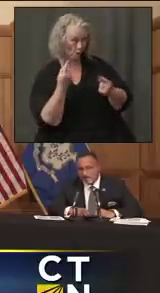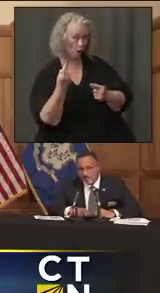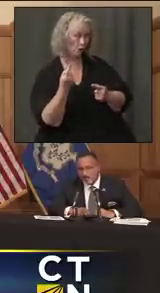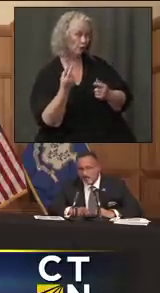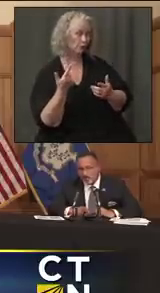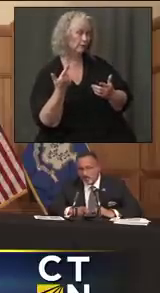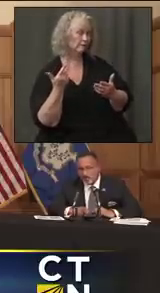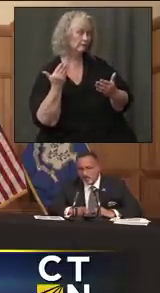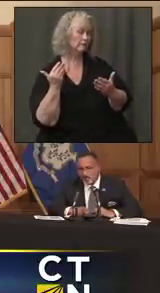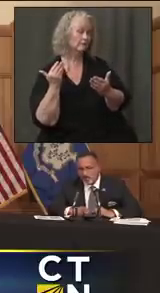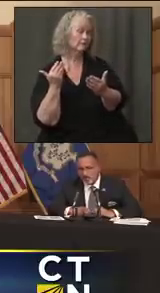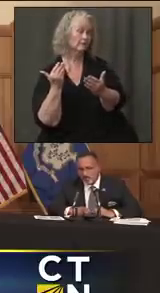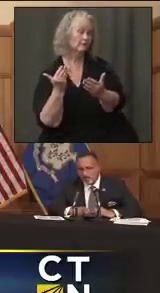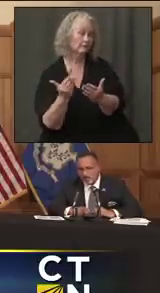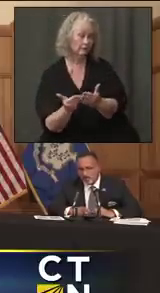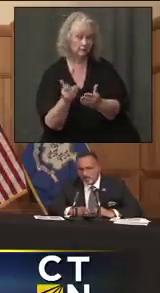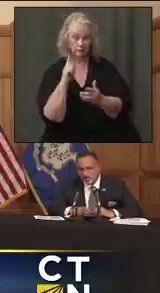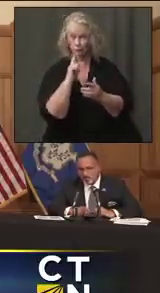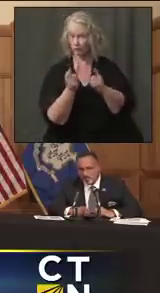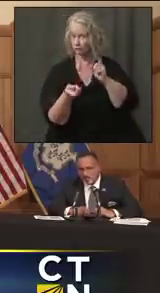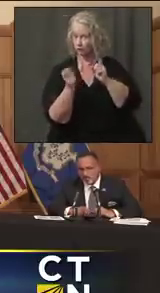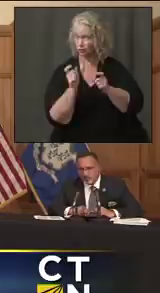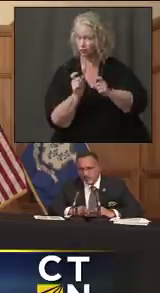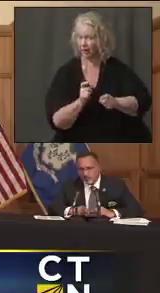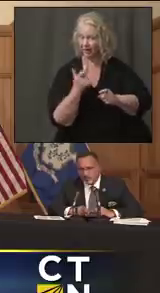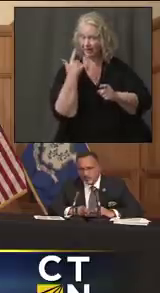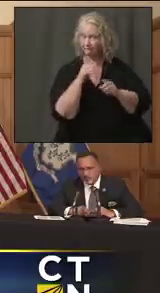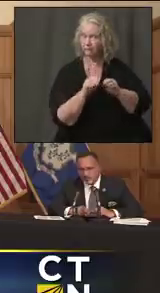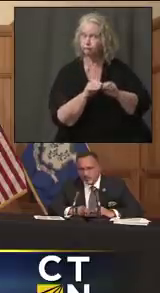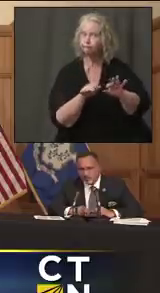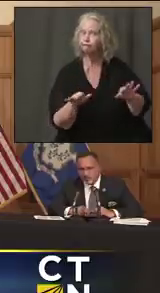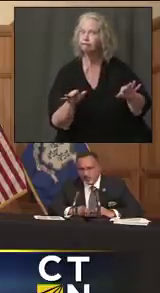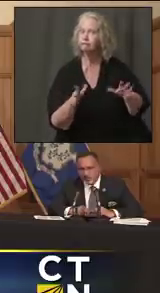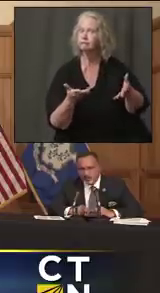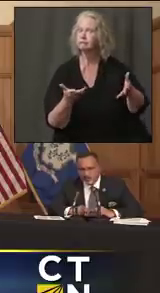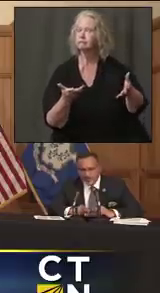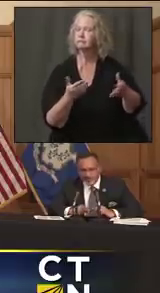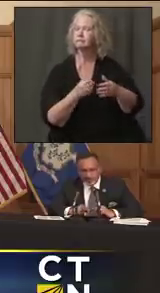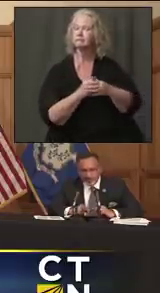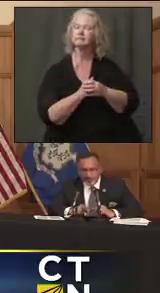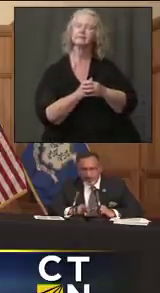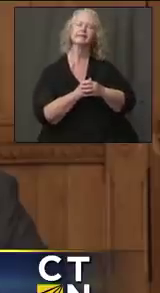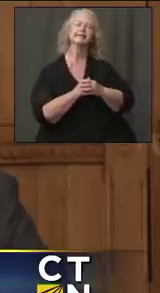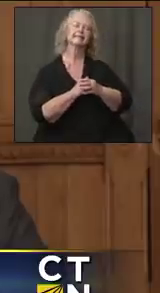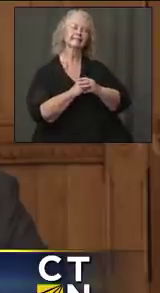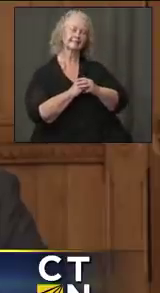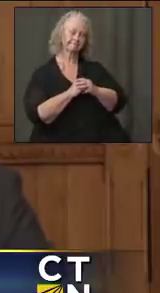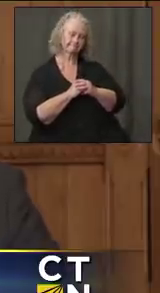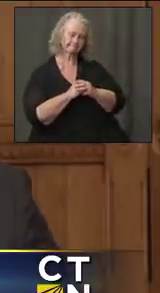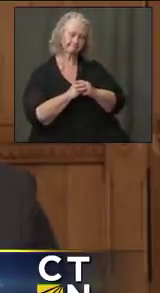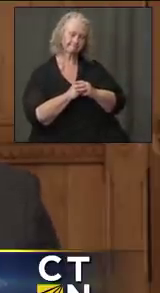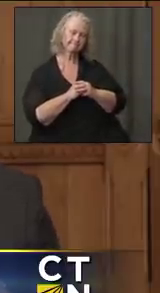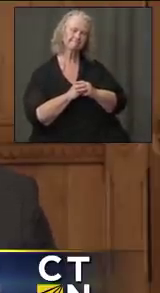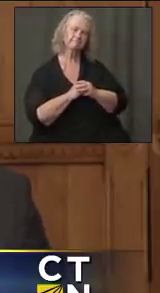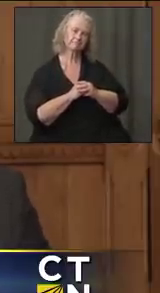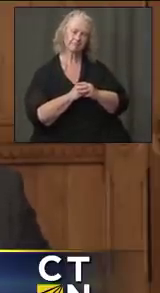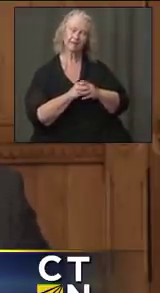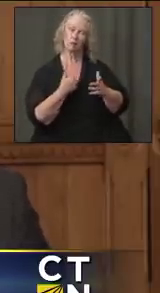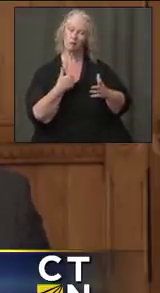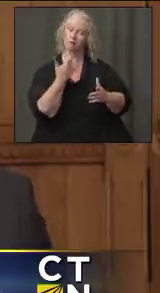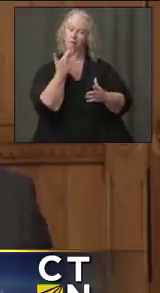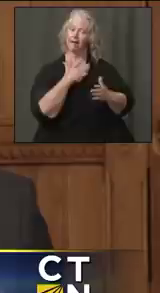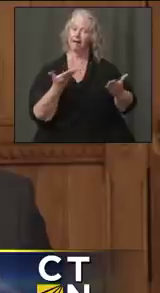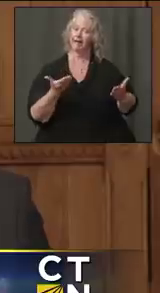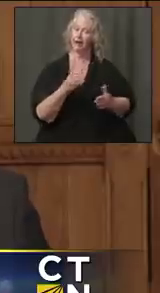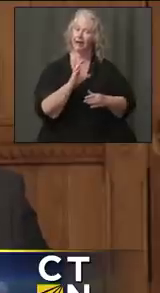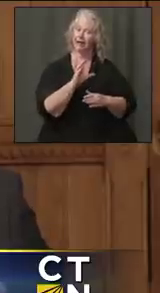reconsidered if community spread starts again. Definitely. So, we're fortunate in